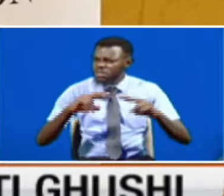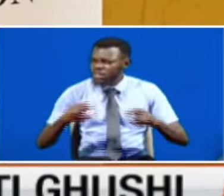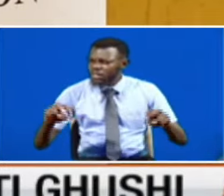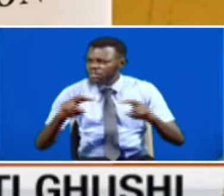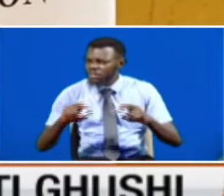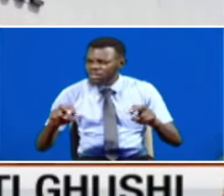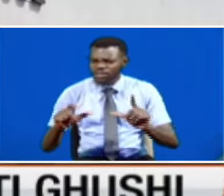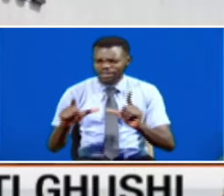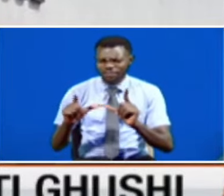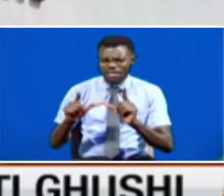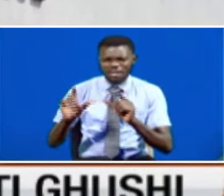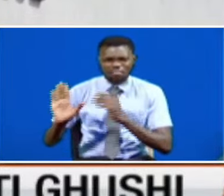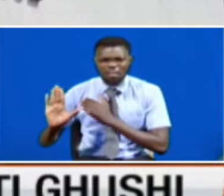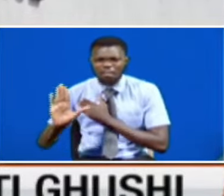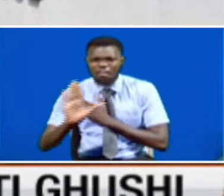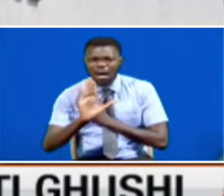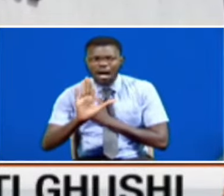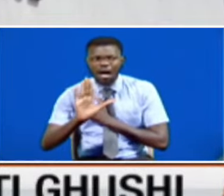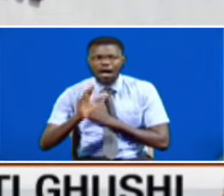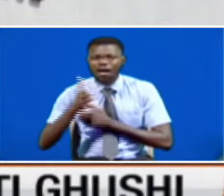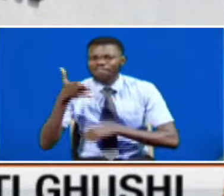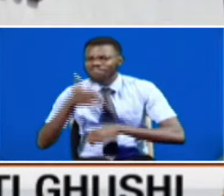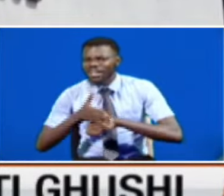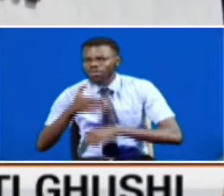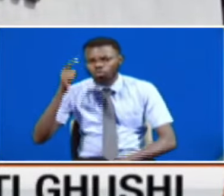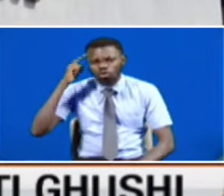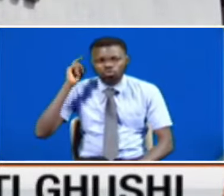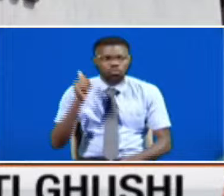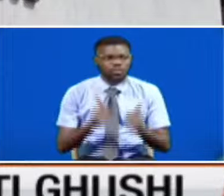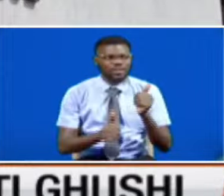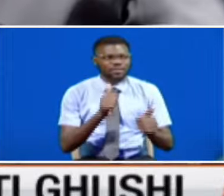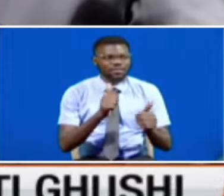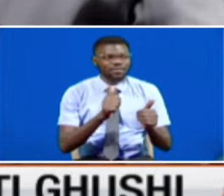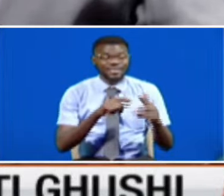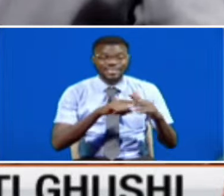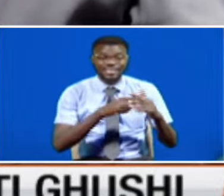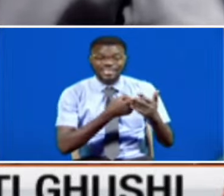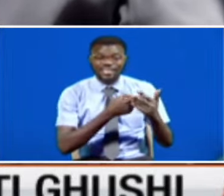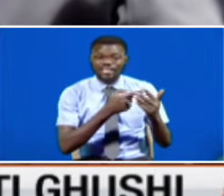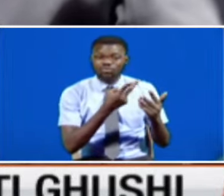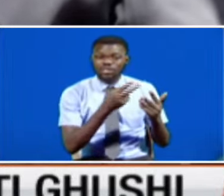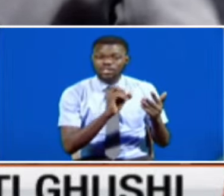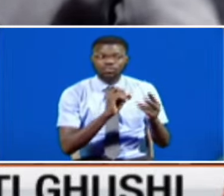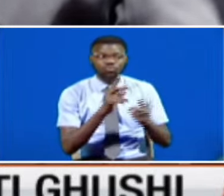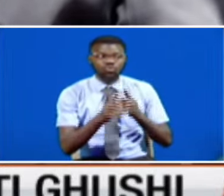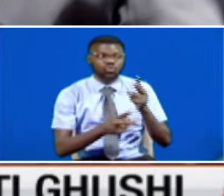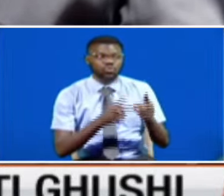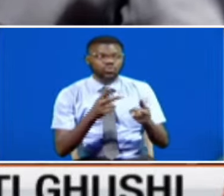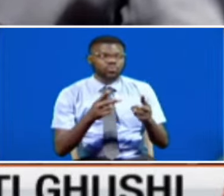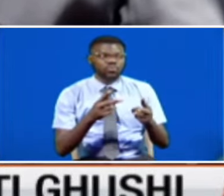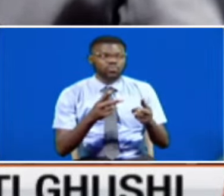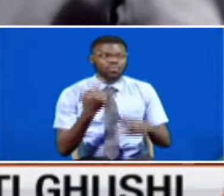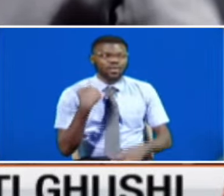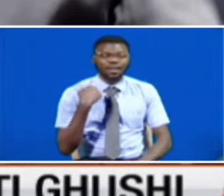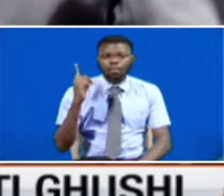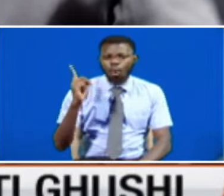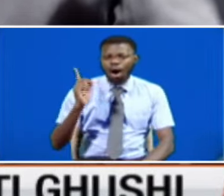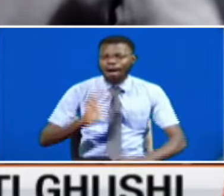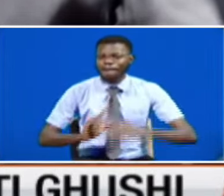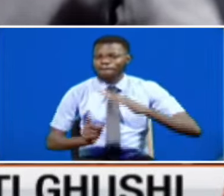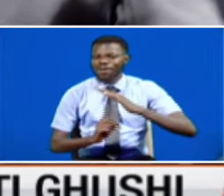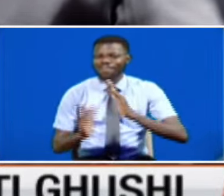wa vyeti vyao vya kitaaluma kuanzia mwaka 2012. The highest institution with forged certificate is the Ministry of